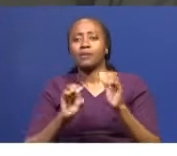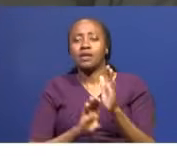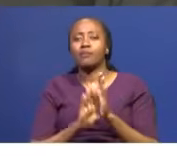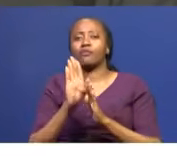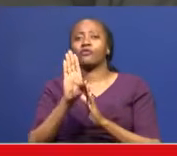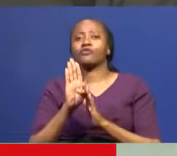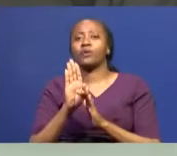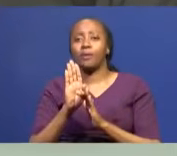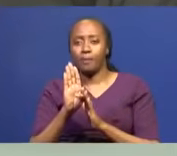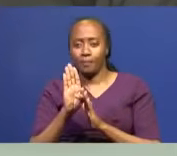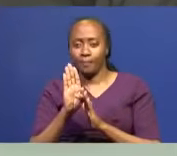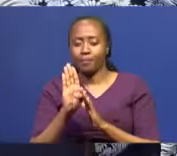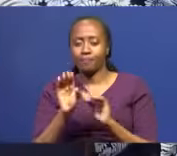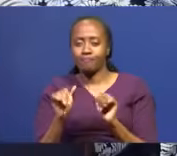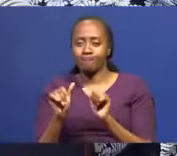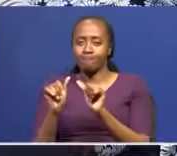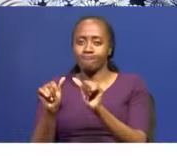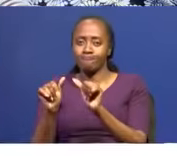Mariambo compiled this report.